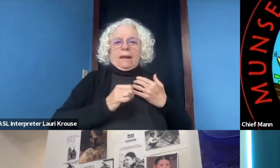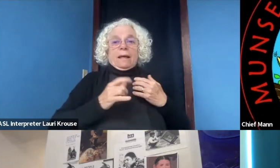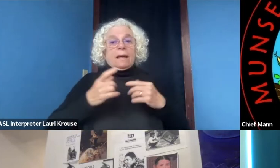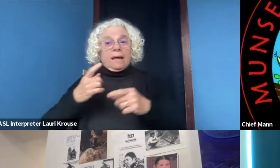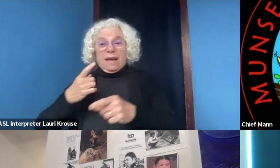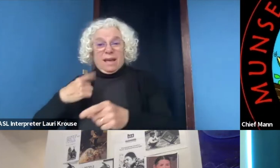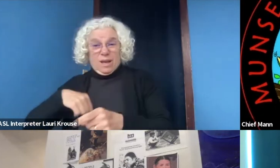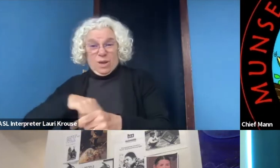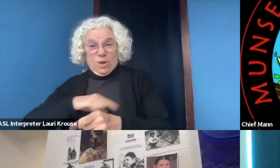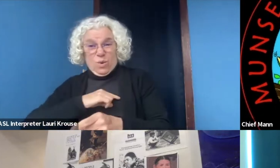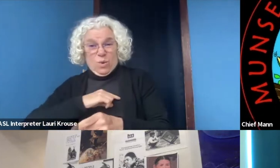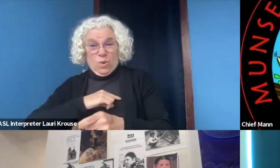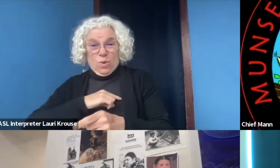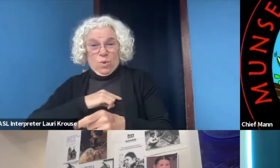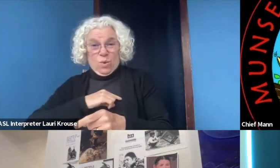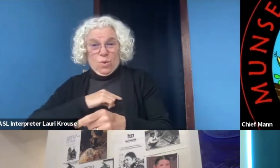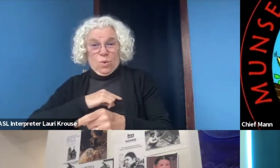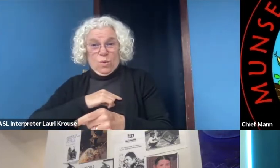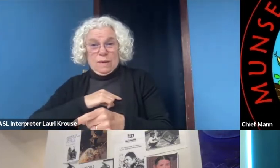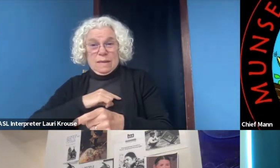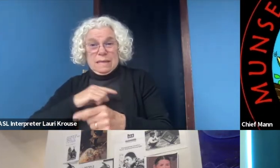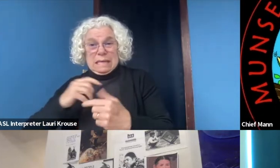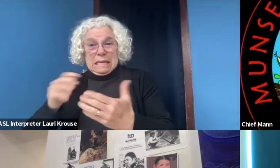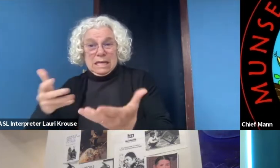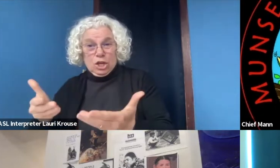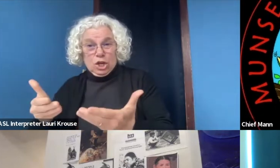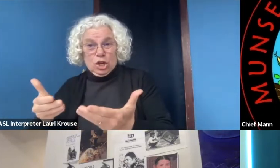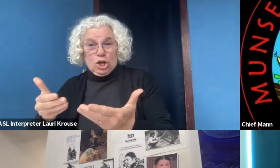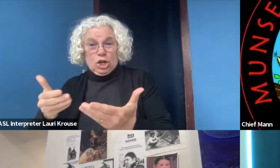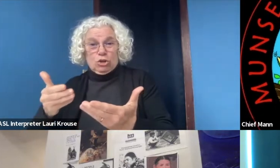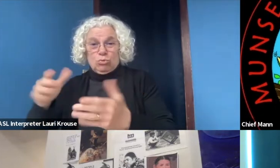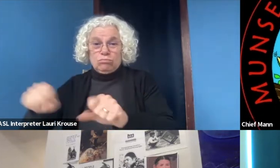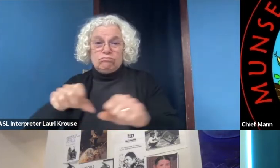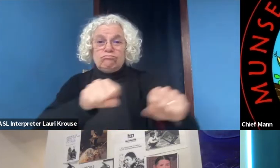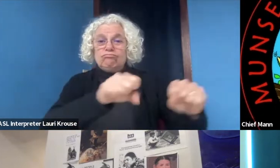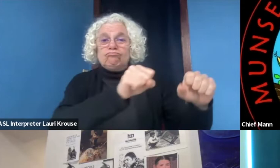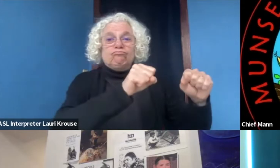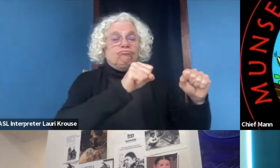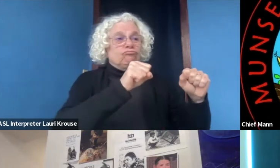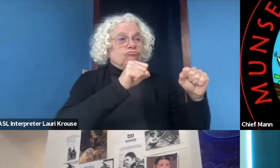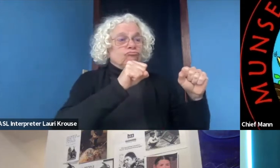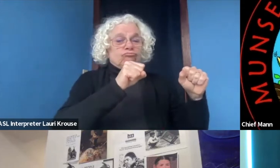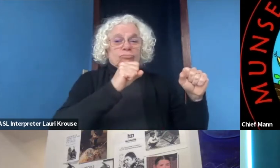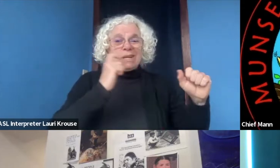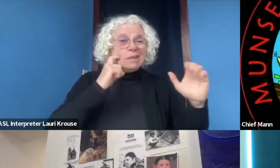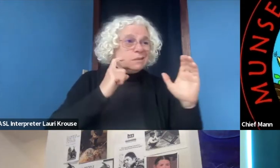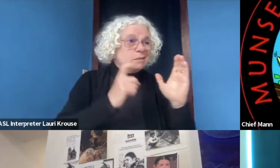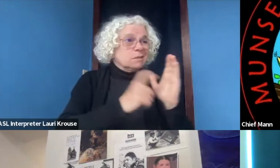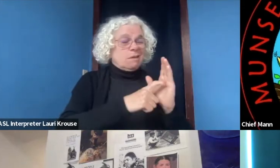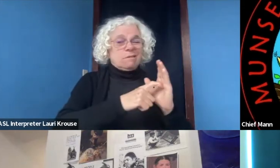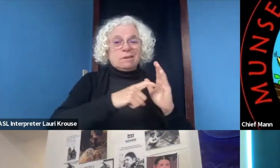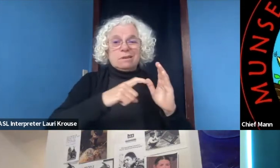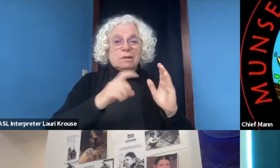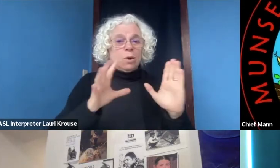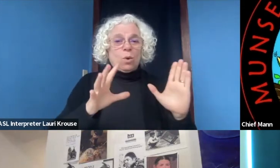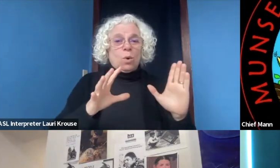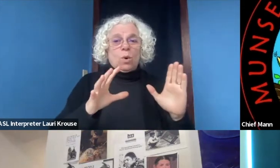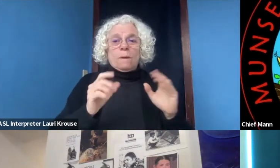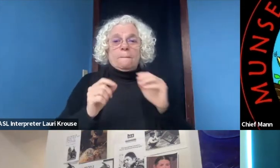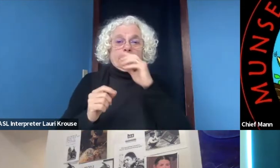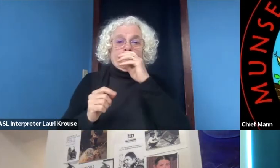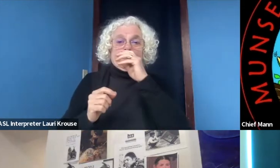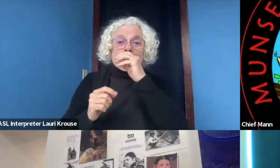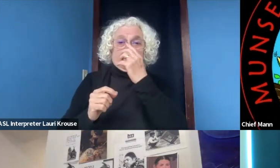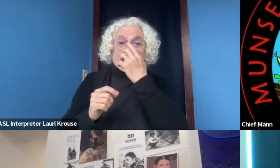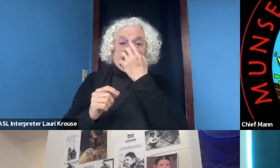as the doctrine of discovery would have you believe. We're not here just before the arrival of